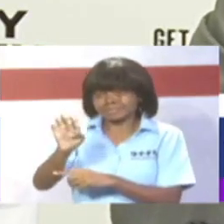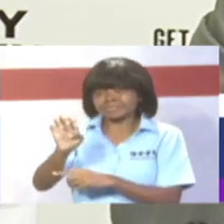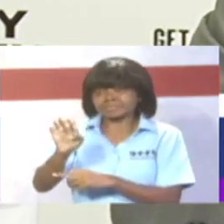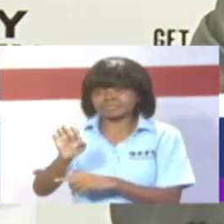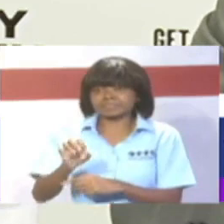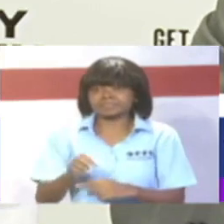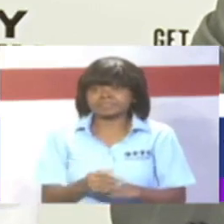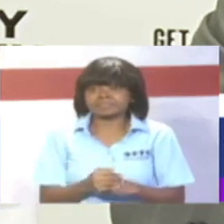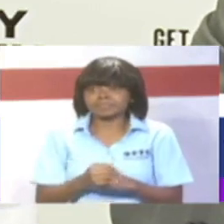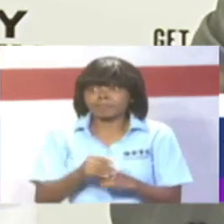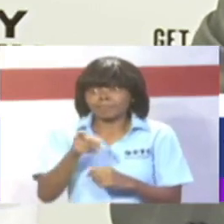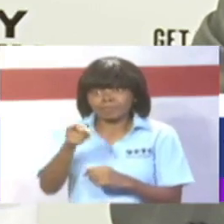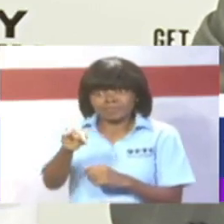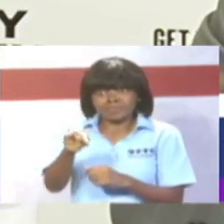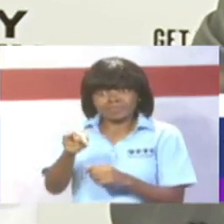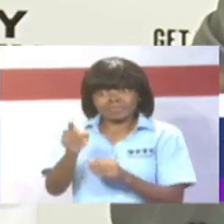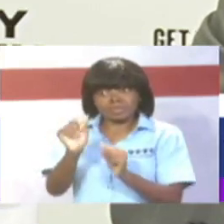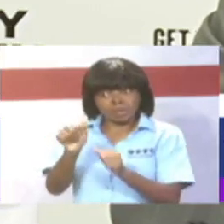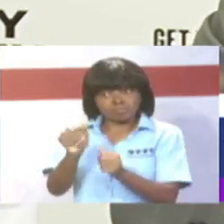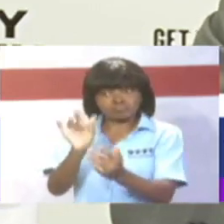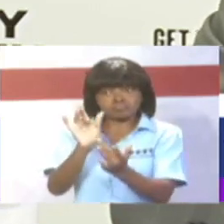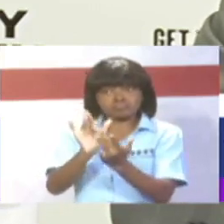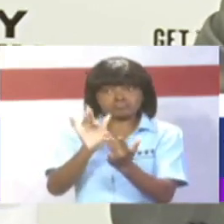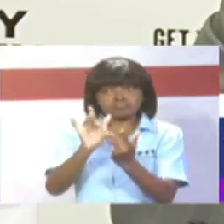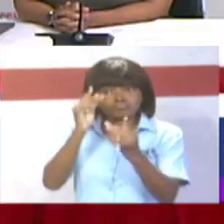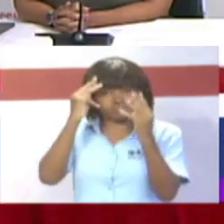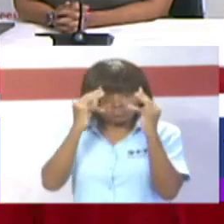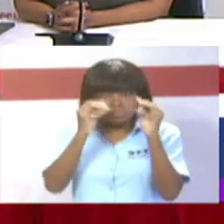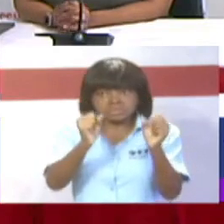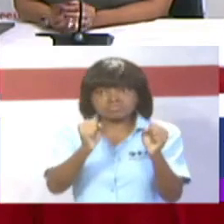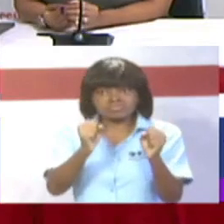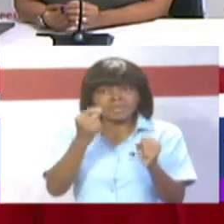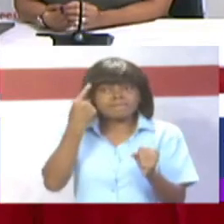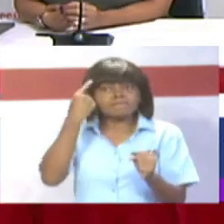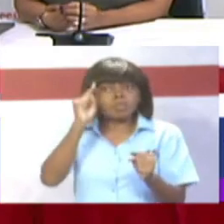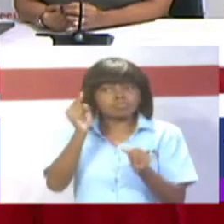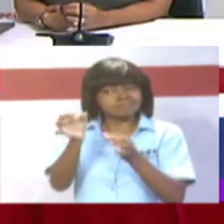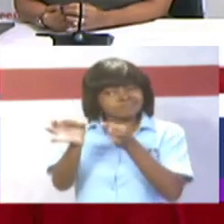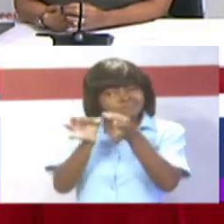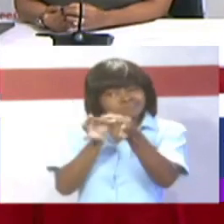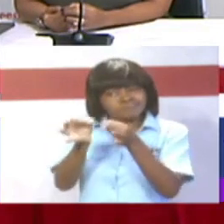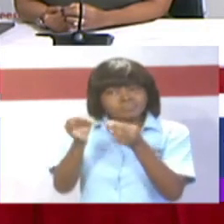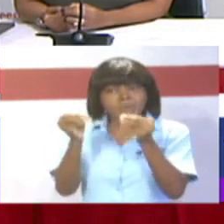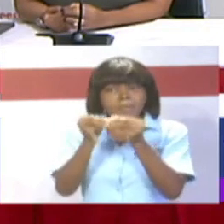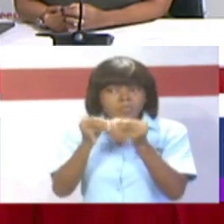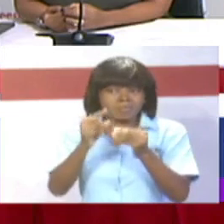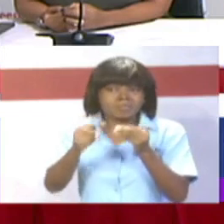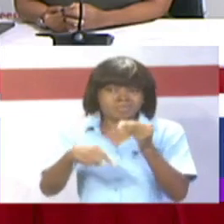specify what exactly remains unclear at this point in time. Thank you, Dr. Hines. At TV6, we are ready for your questions.